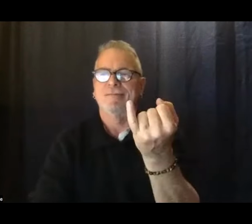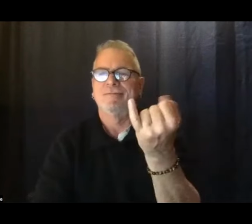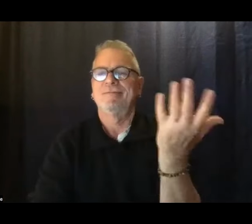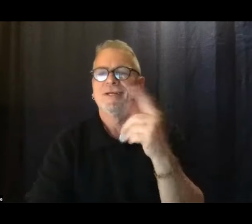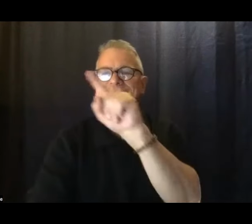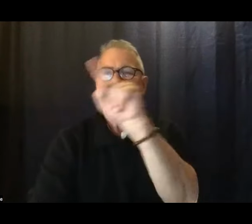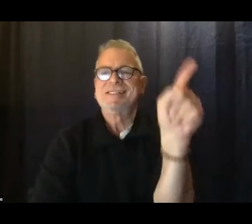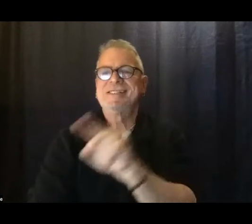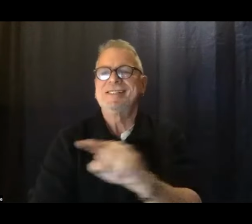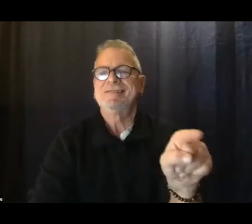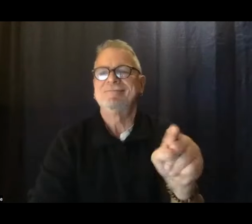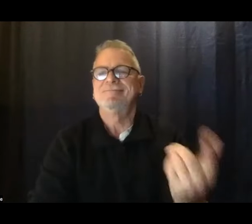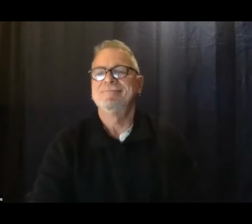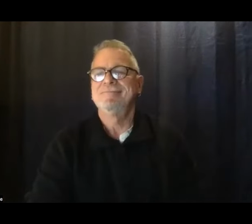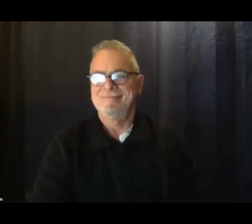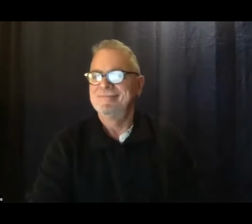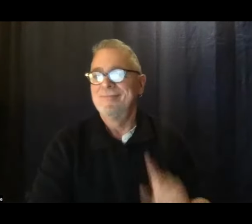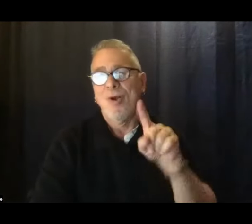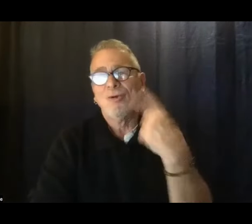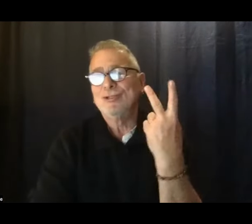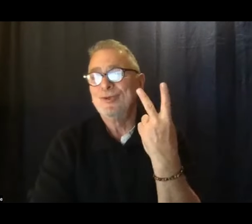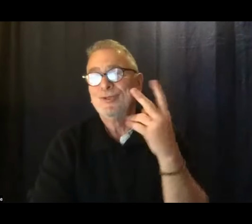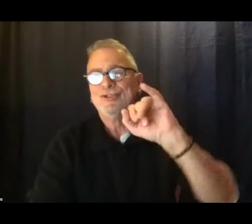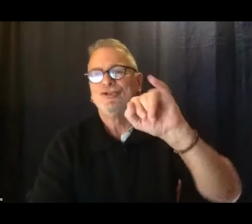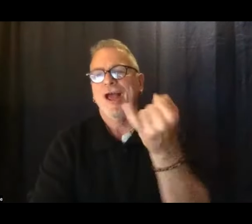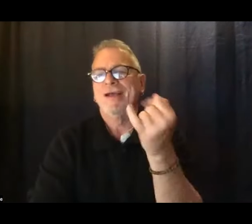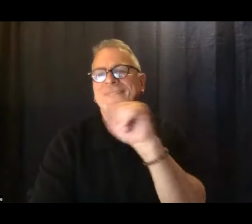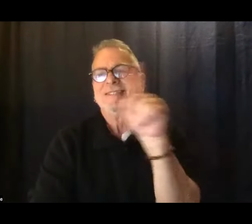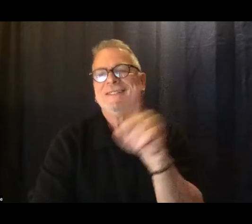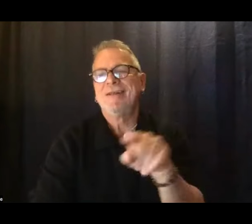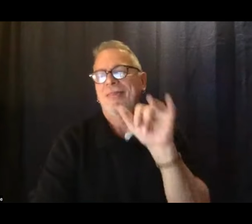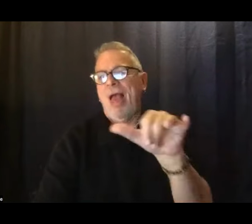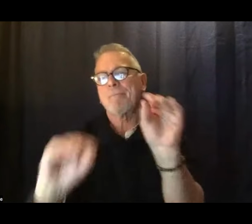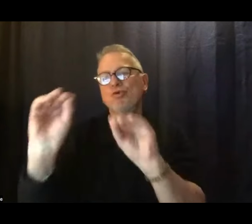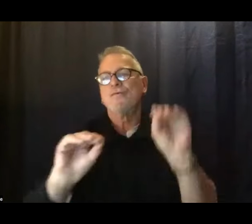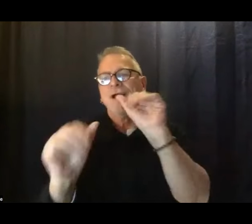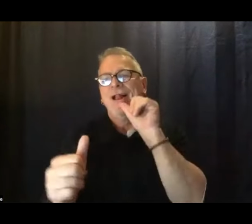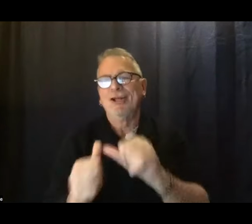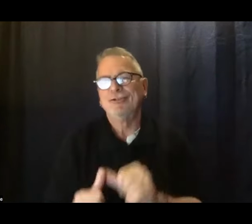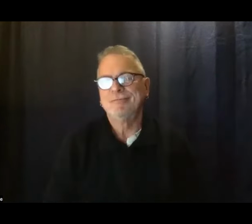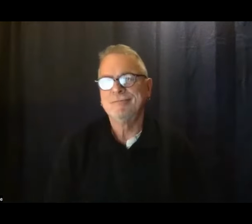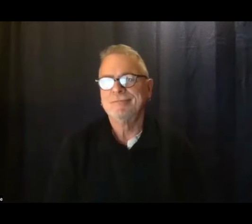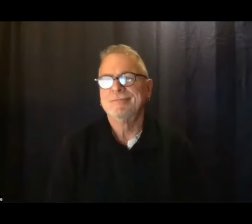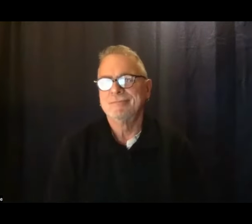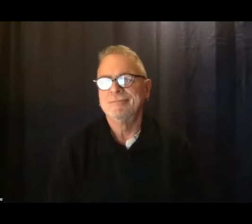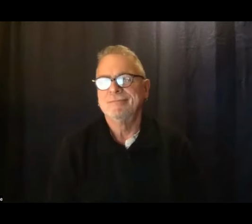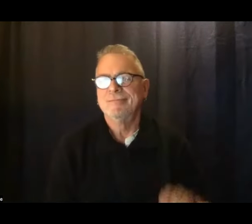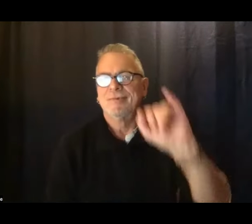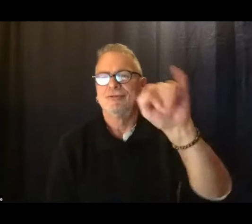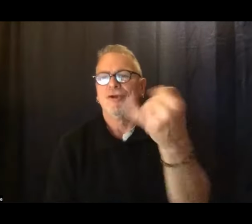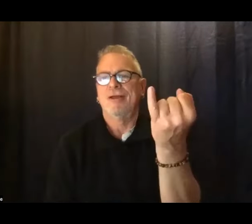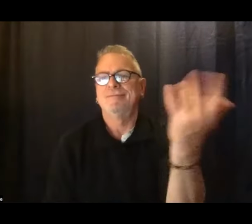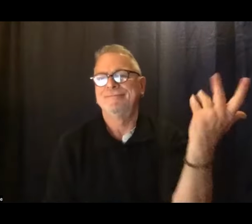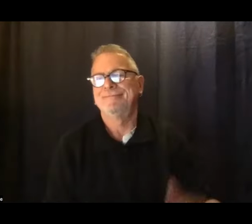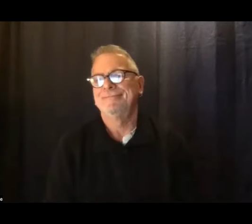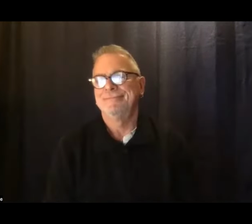J, the movement category, J and Z, that's it. There's only 2. There's either J or Z. It's only